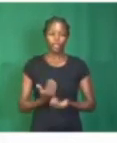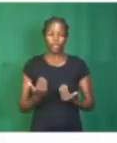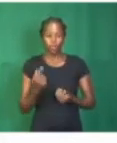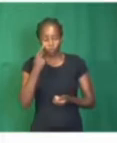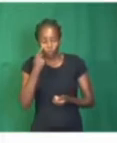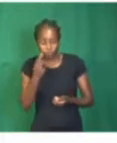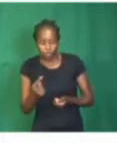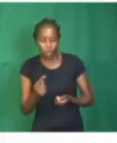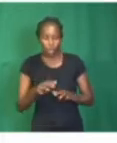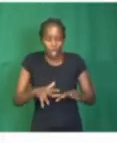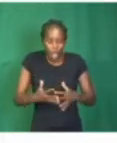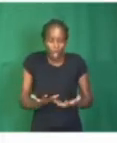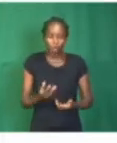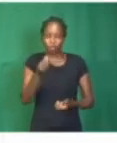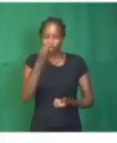as